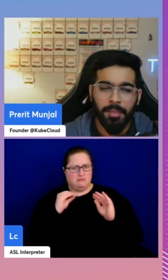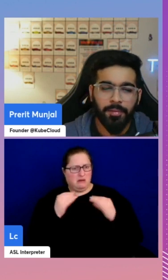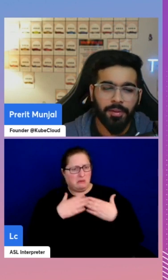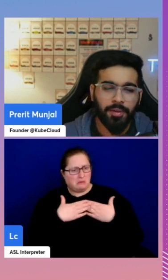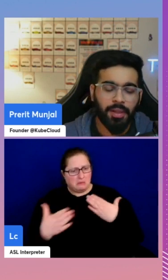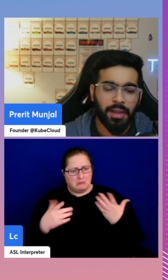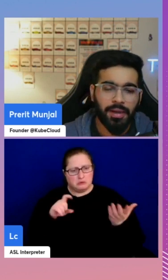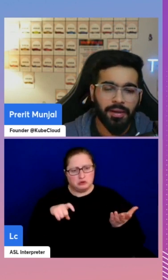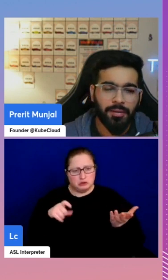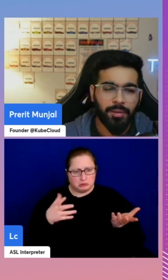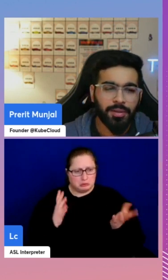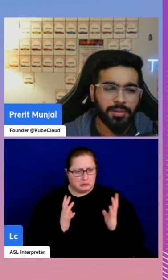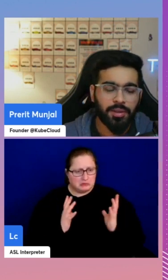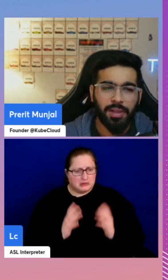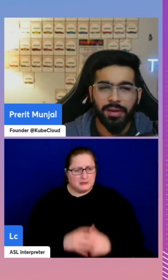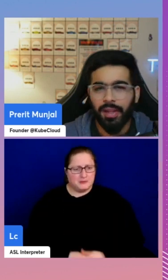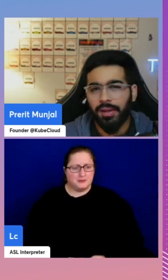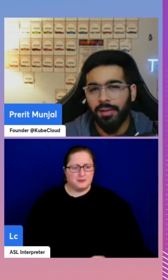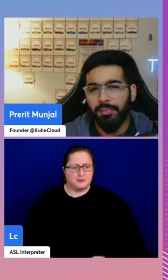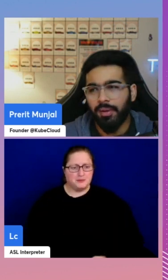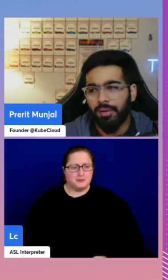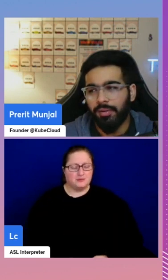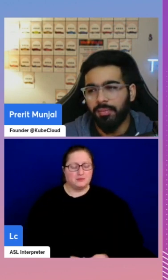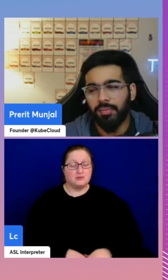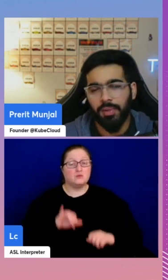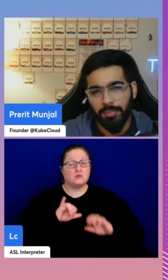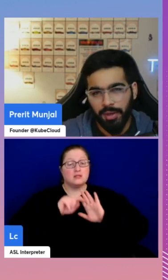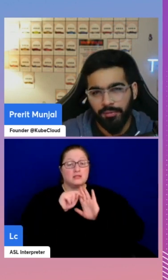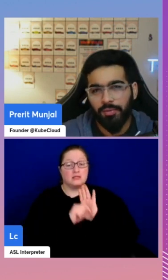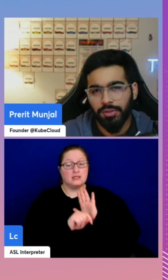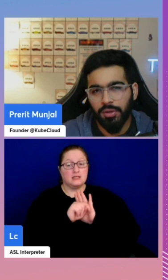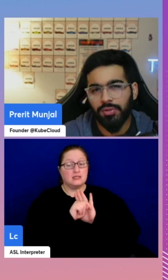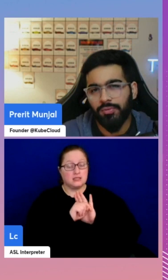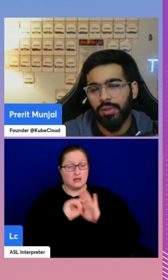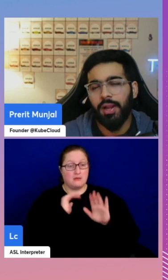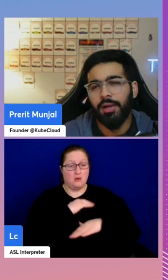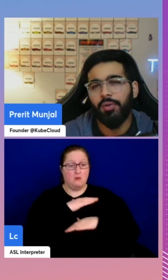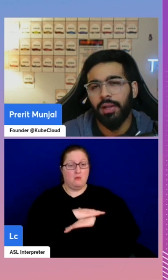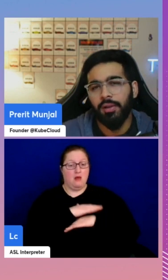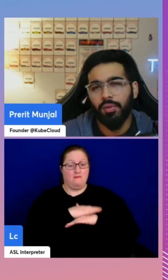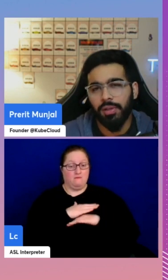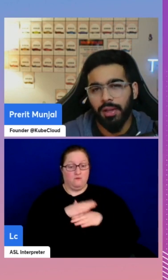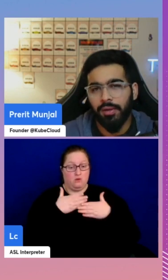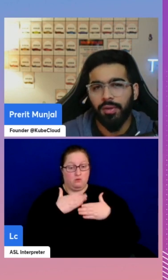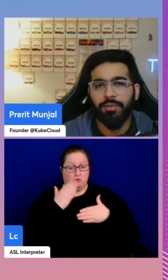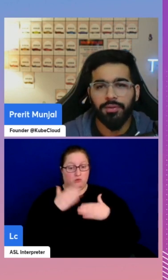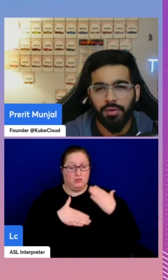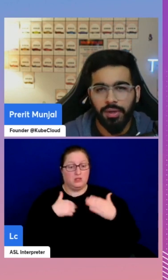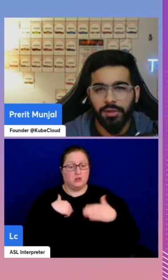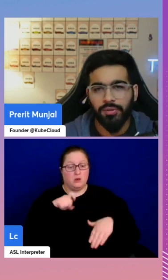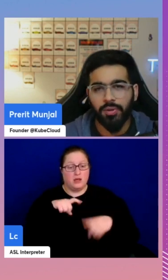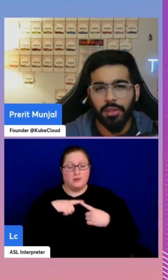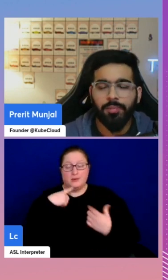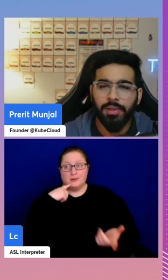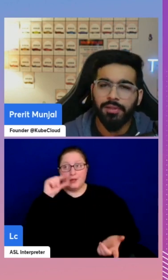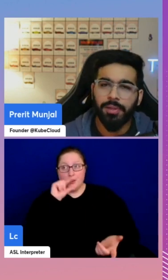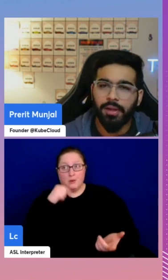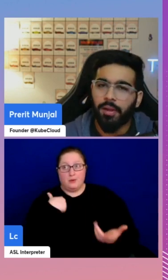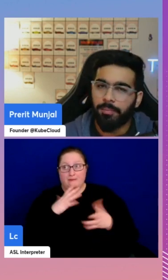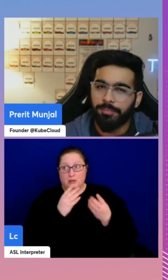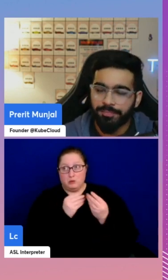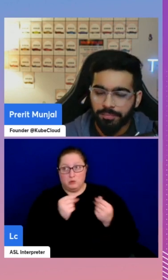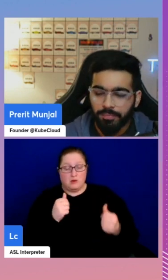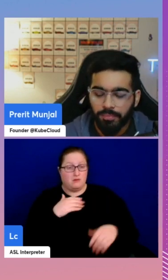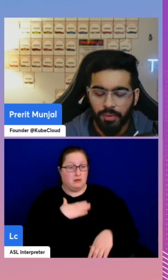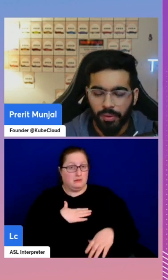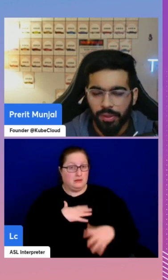Okay, and because at that time our platform was down, so we had to tell Google that we have resolved it, so can you please make